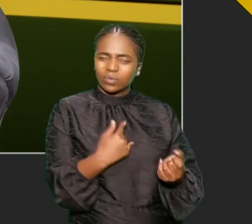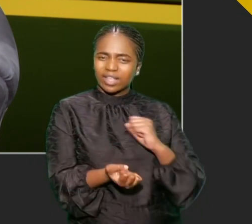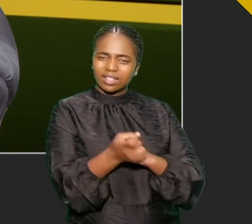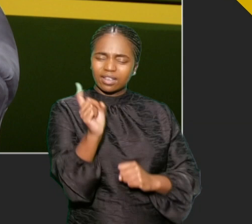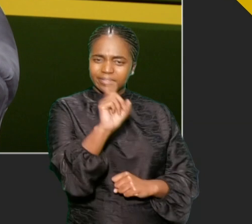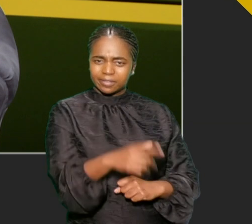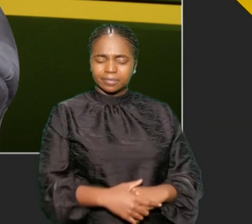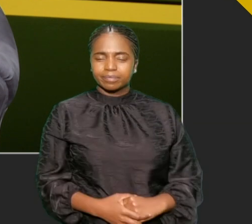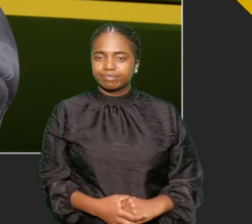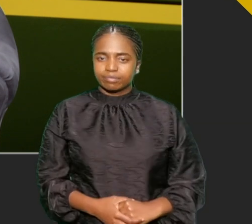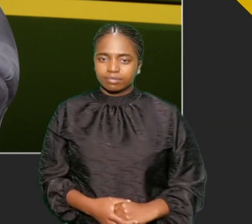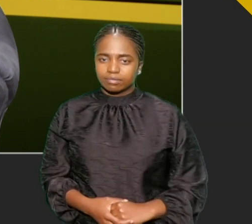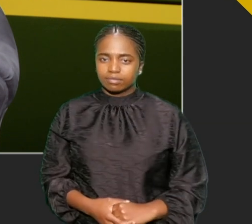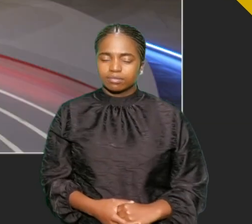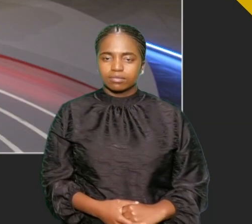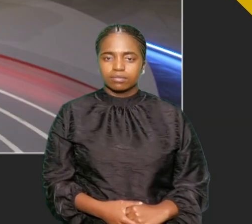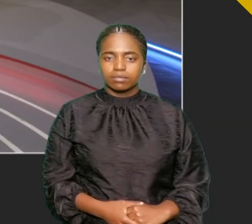Bekwenzakalani?